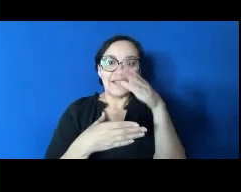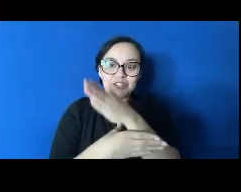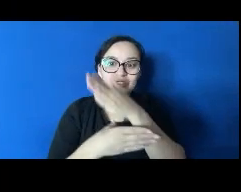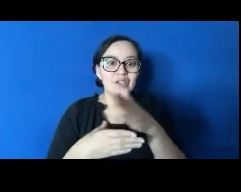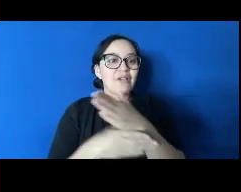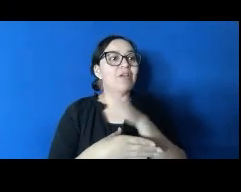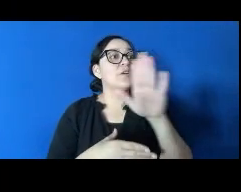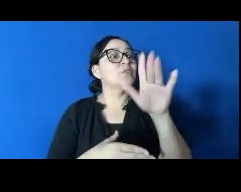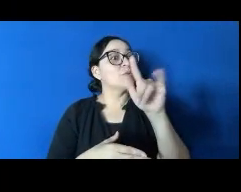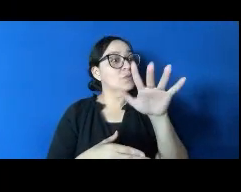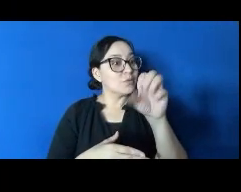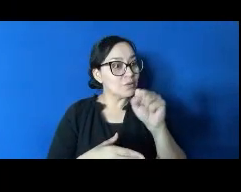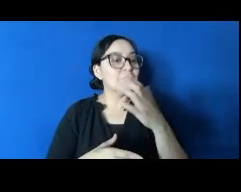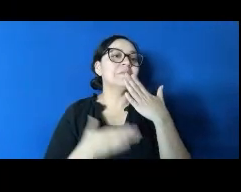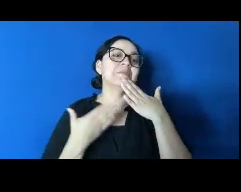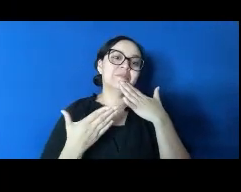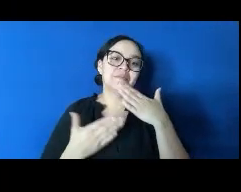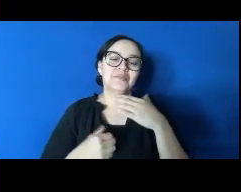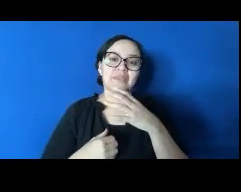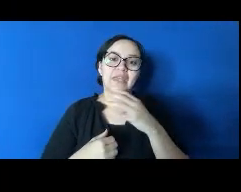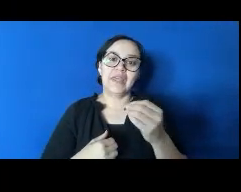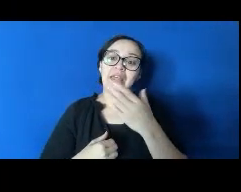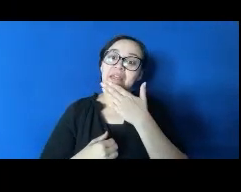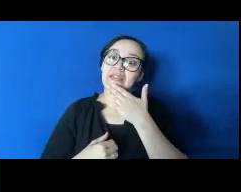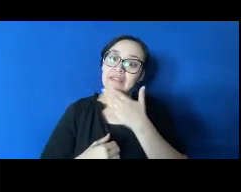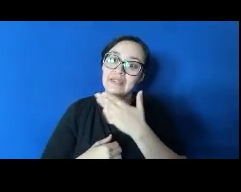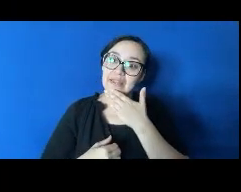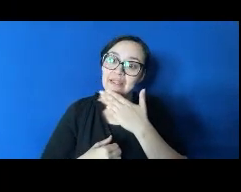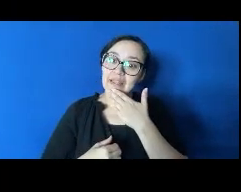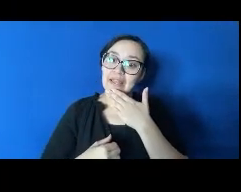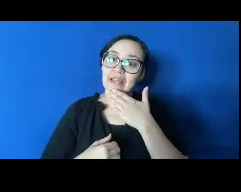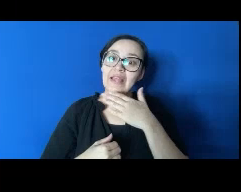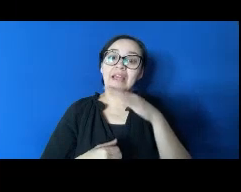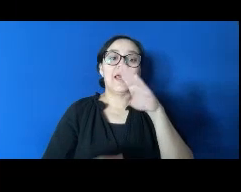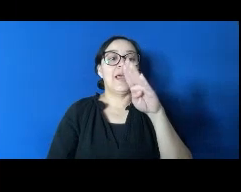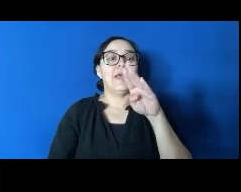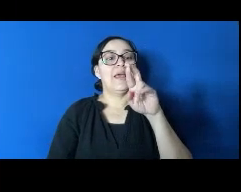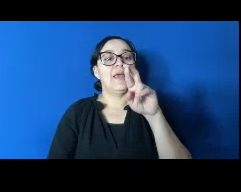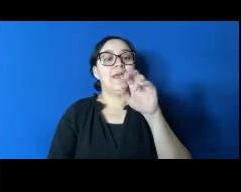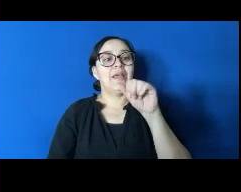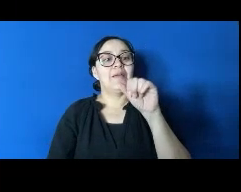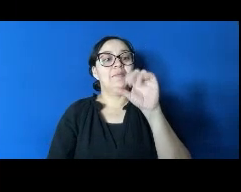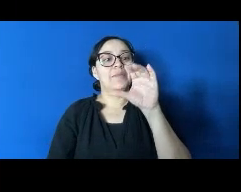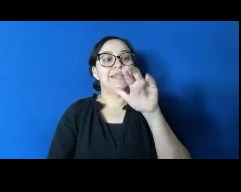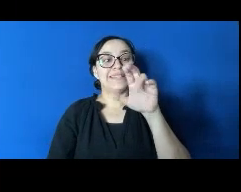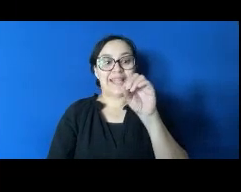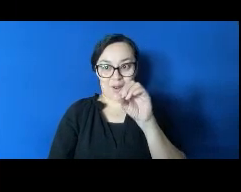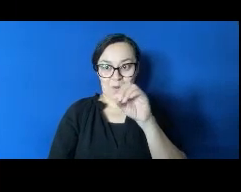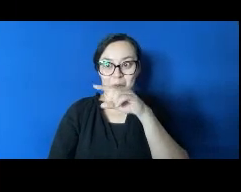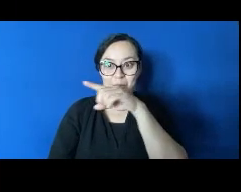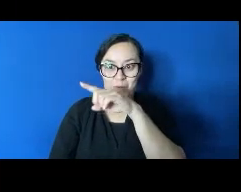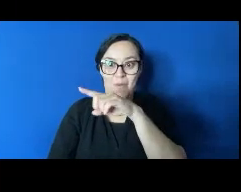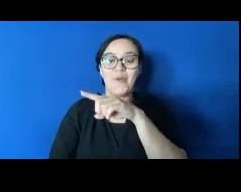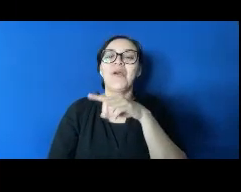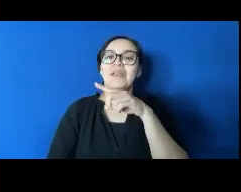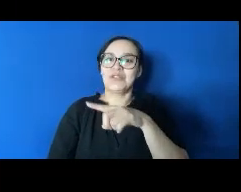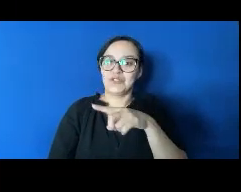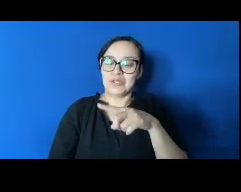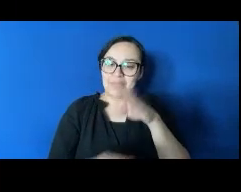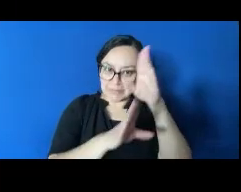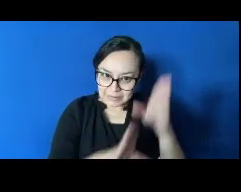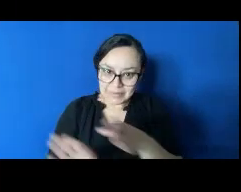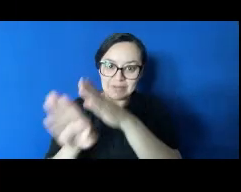for using herramientas. Y and gracias sharing these a tools. la And doctora thank you, Bracero, Dr. para Bracero, organizar y for facilitar organizing